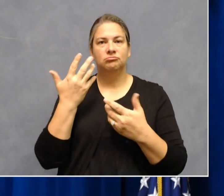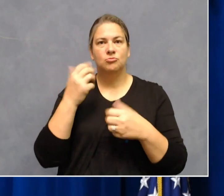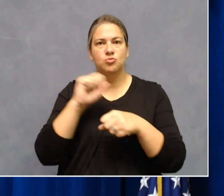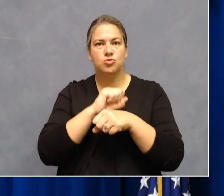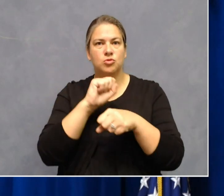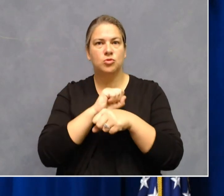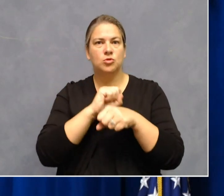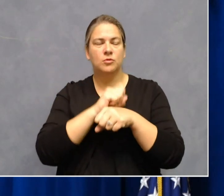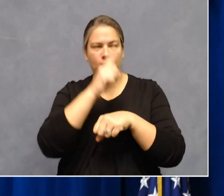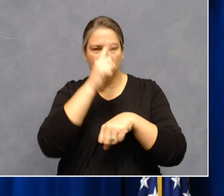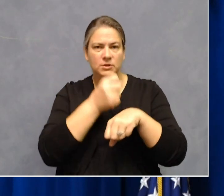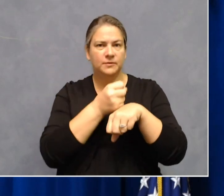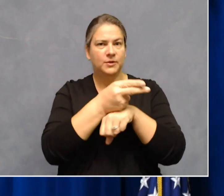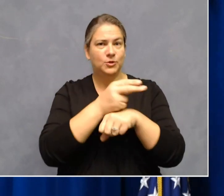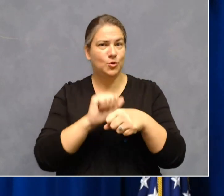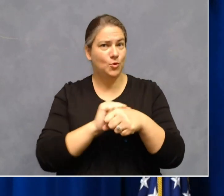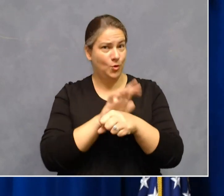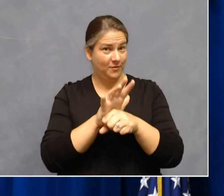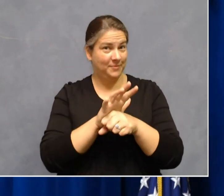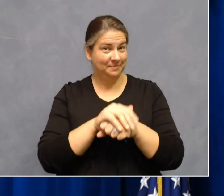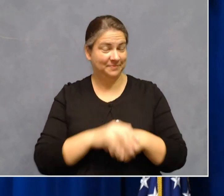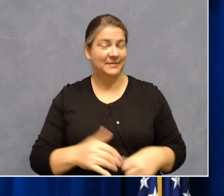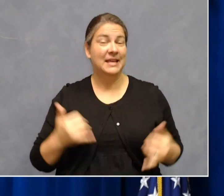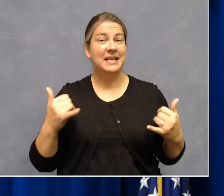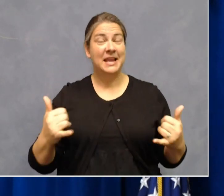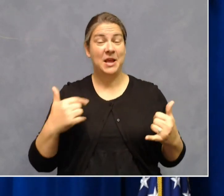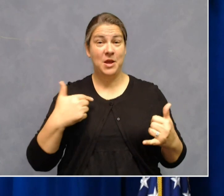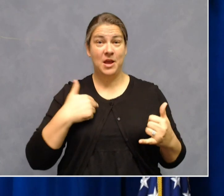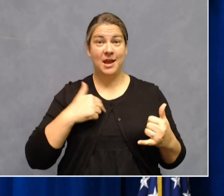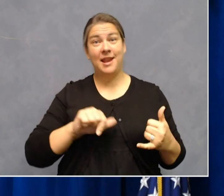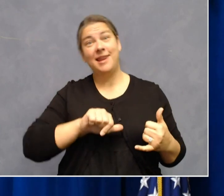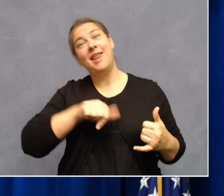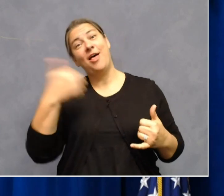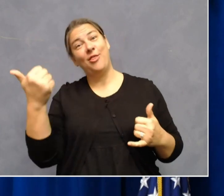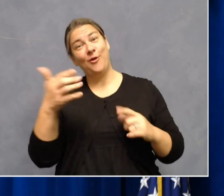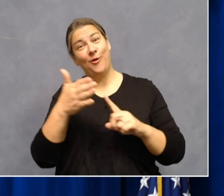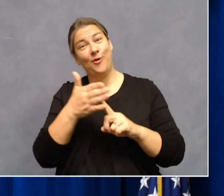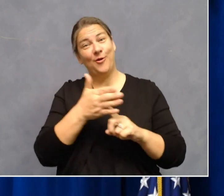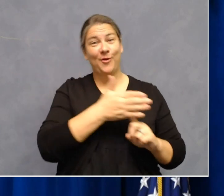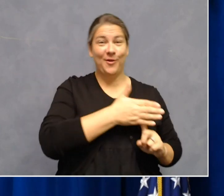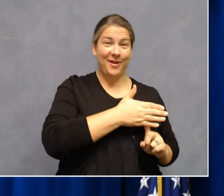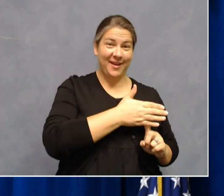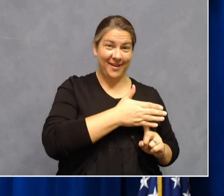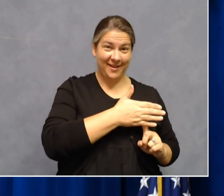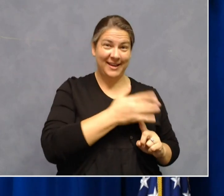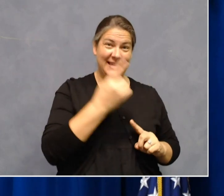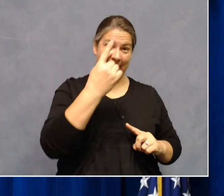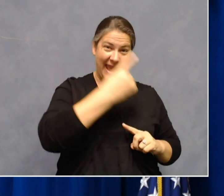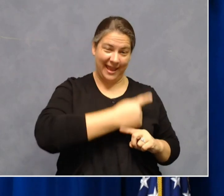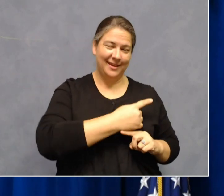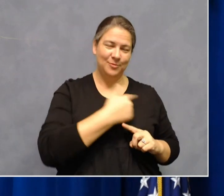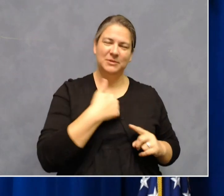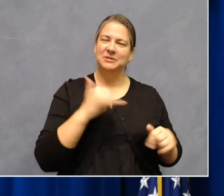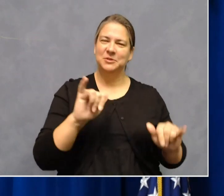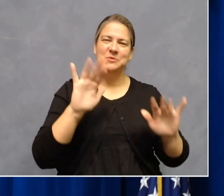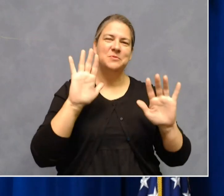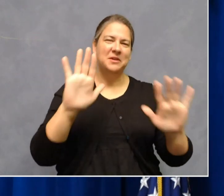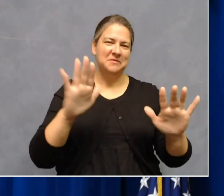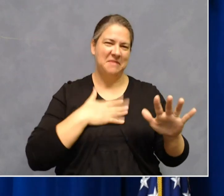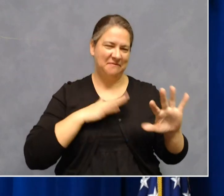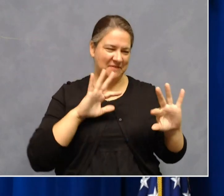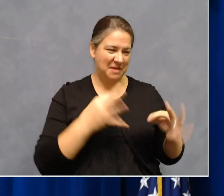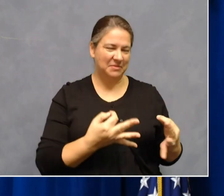after another day in quarantine, my family and I are still doing great. We've had more time with the kids,